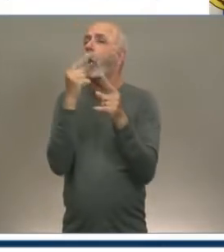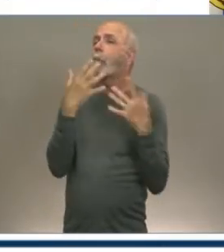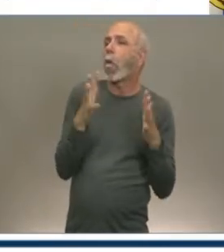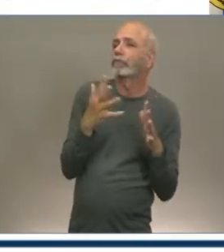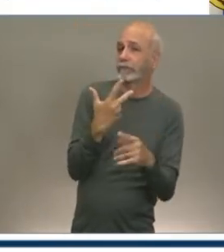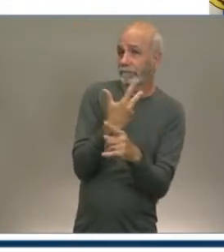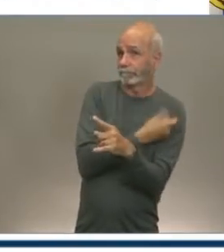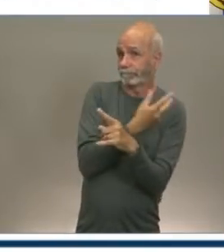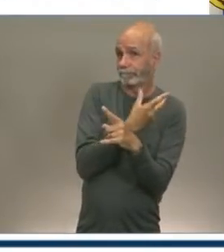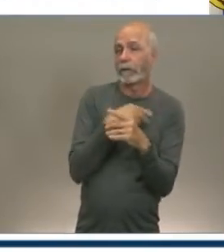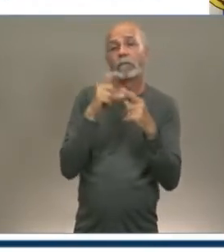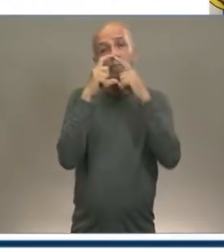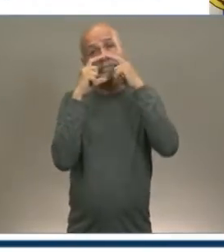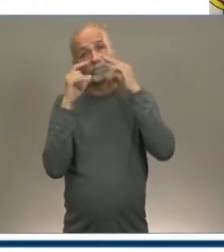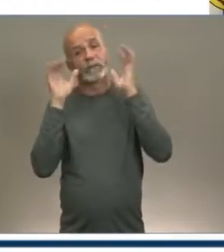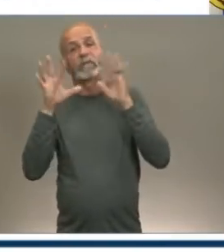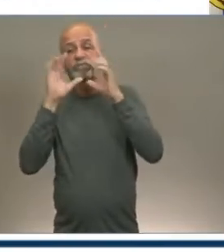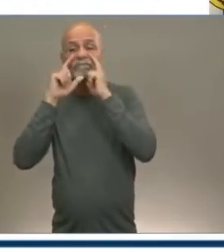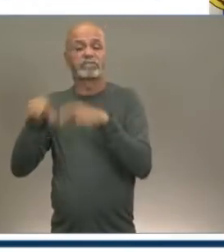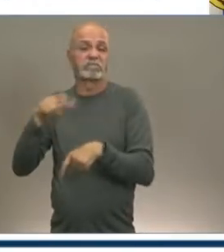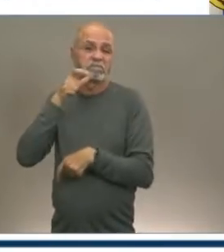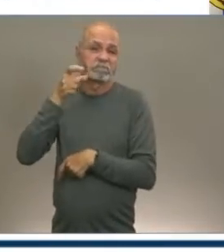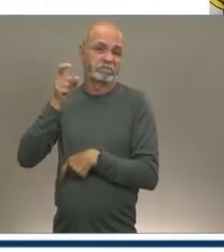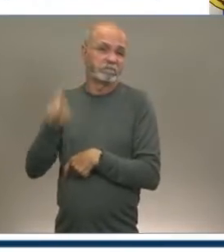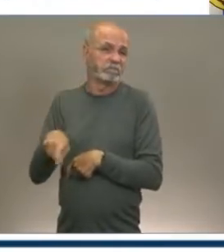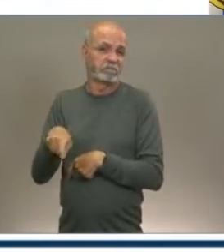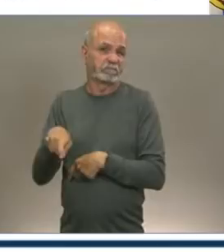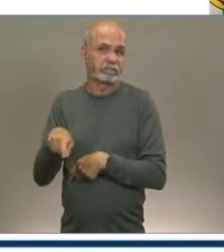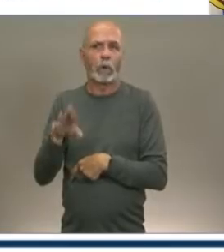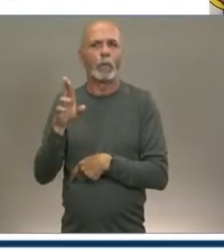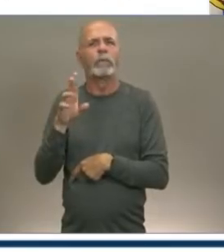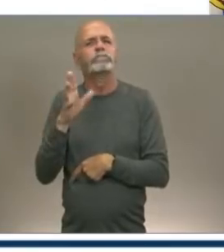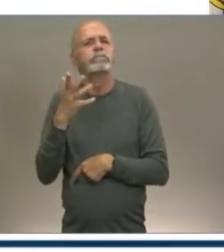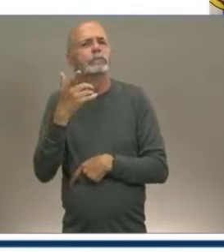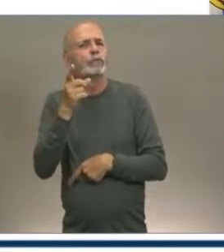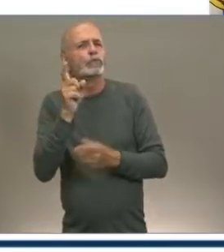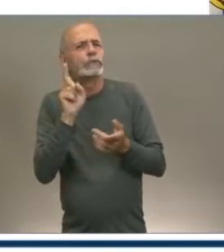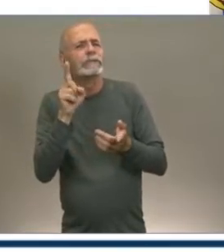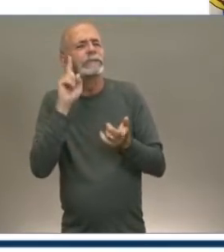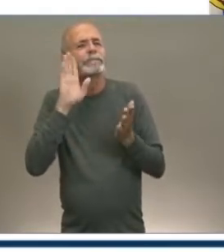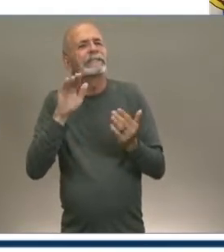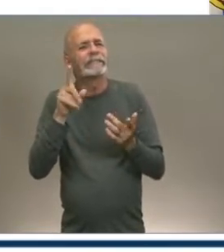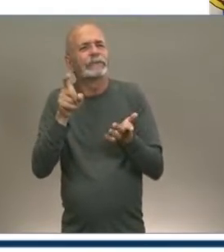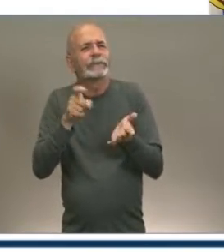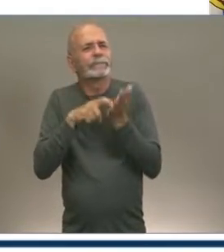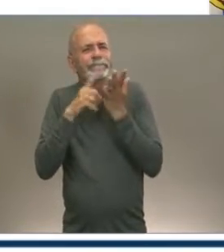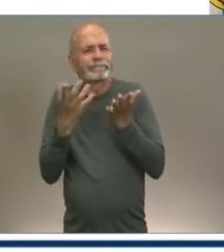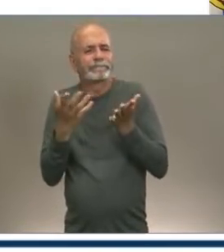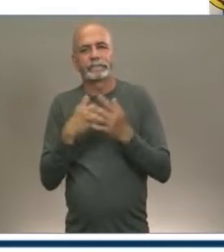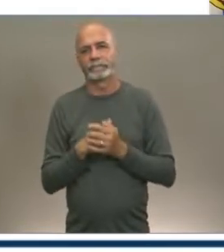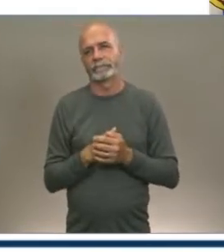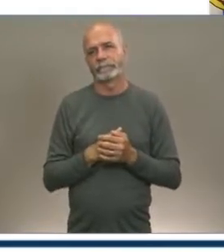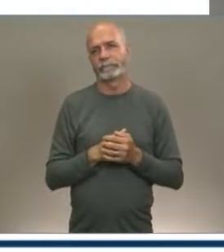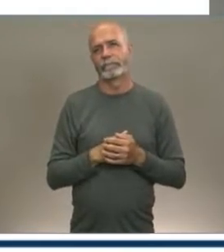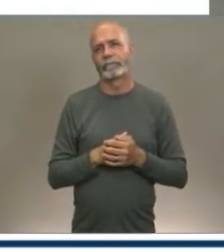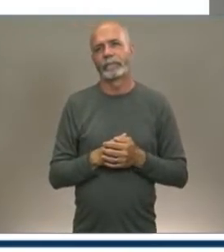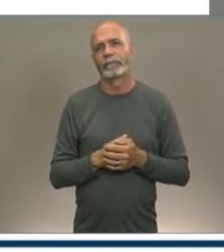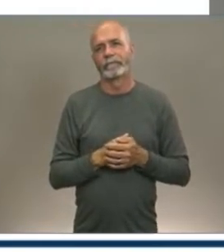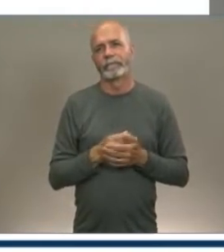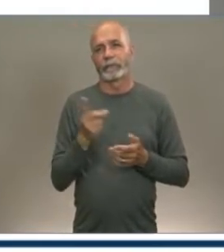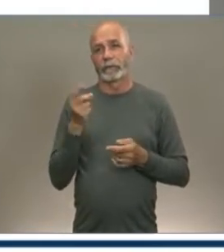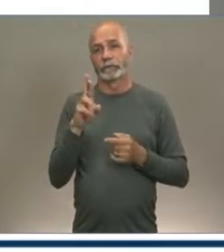What are the anticipated restrictions easing plans for those situations? Yeah, so we're starting point